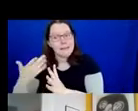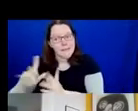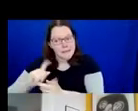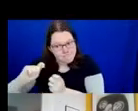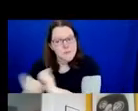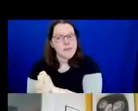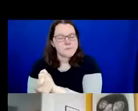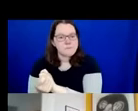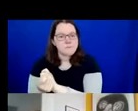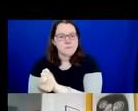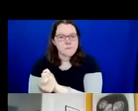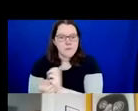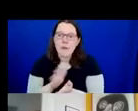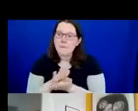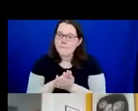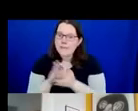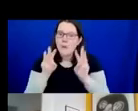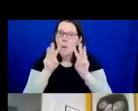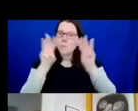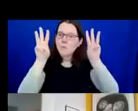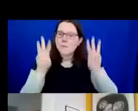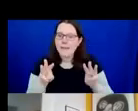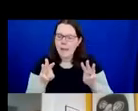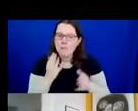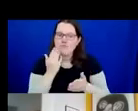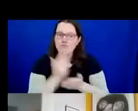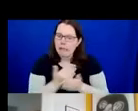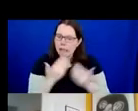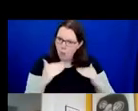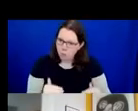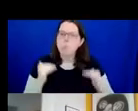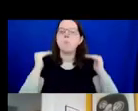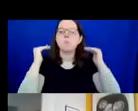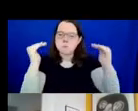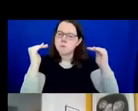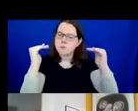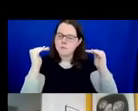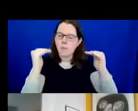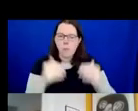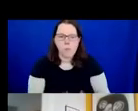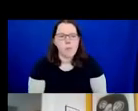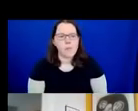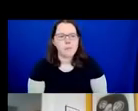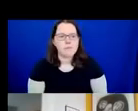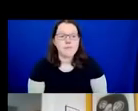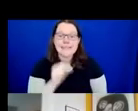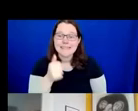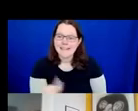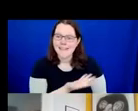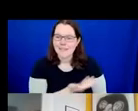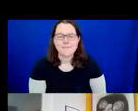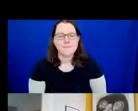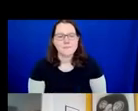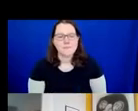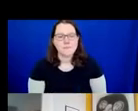new standards for museum interpretation moving forward. Next slide, please. A